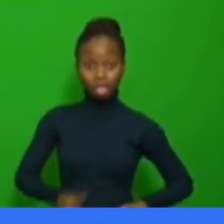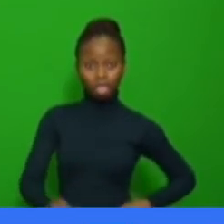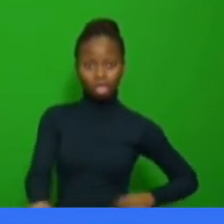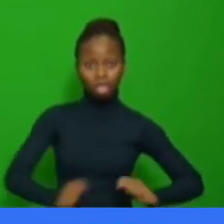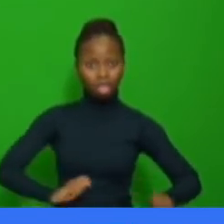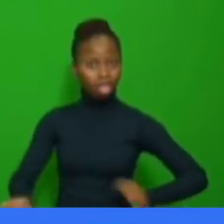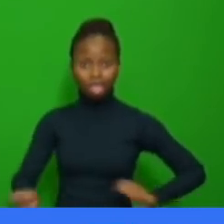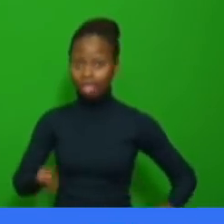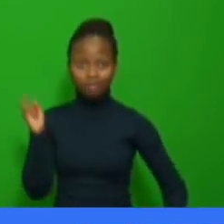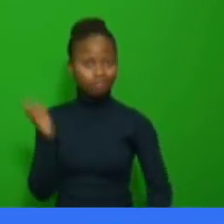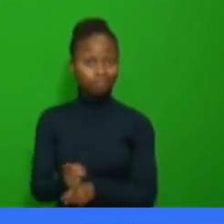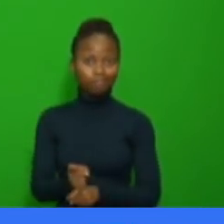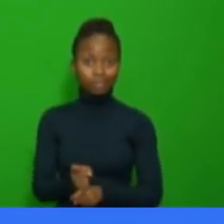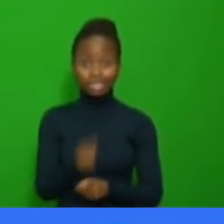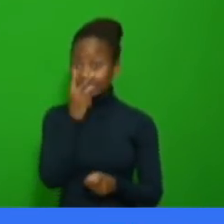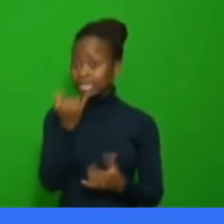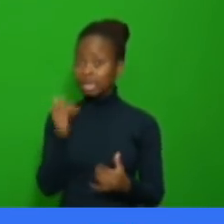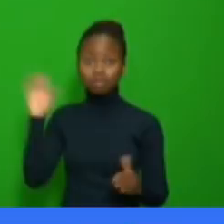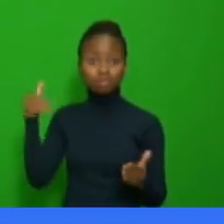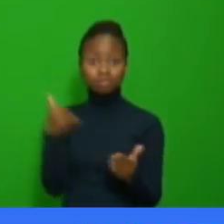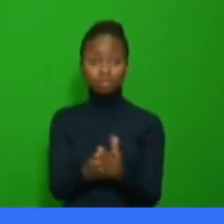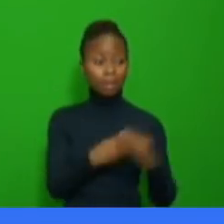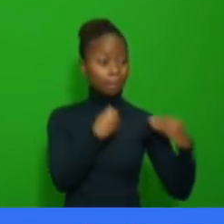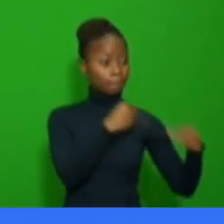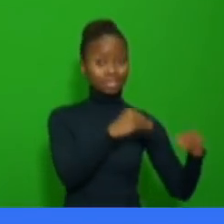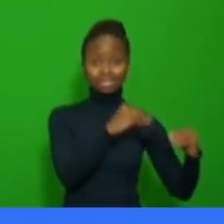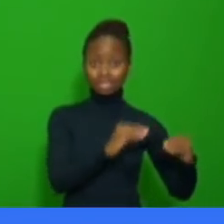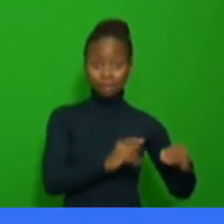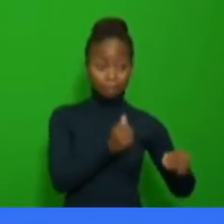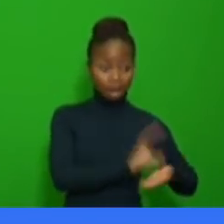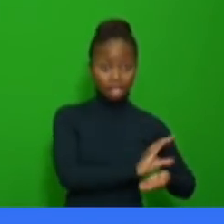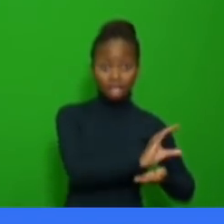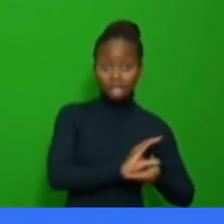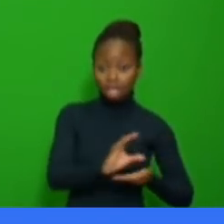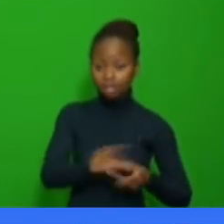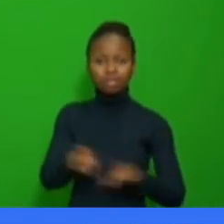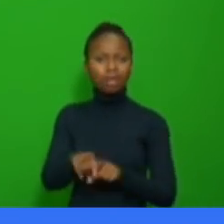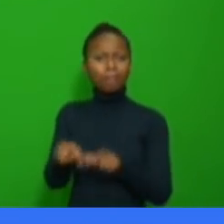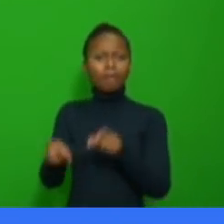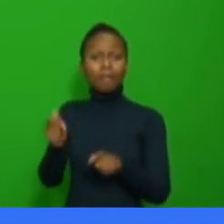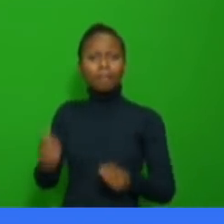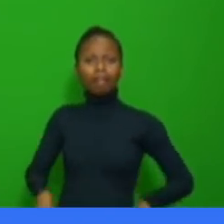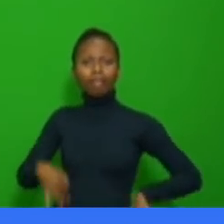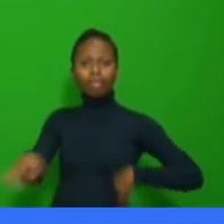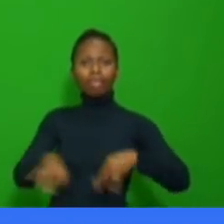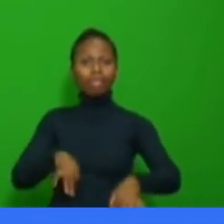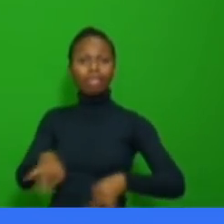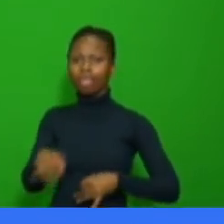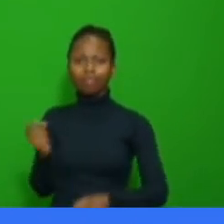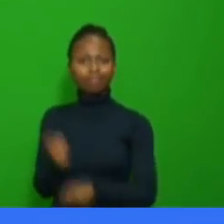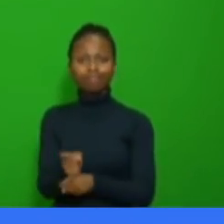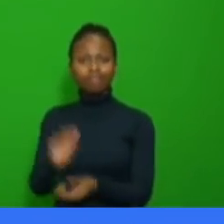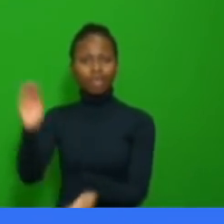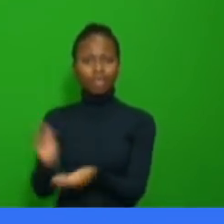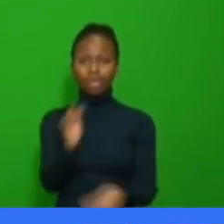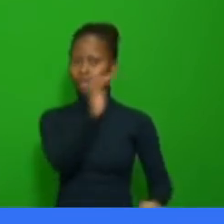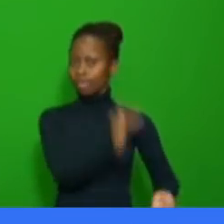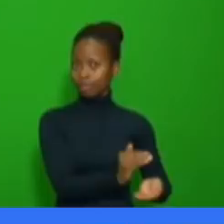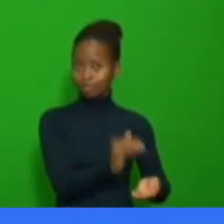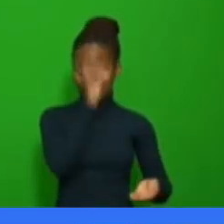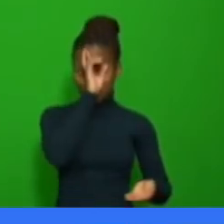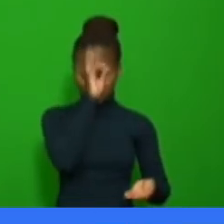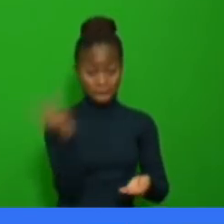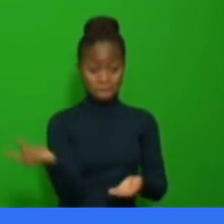had been at historic lows, and without a doubt, when you have low business and